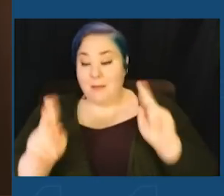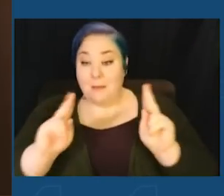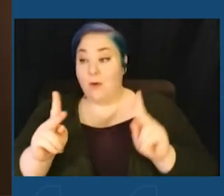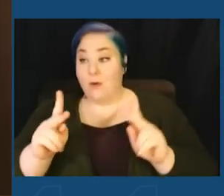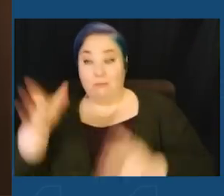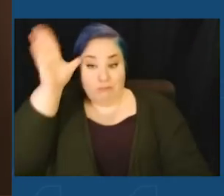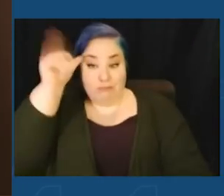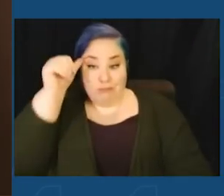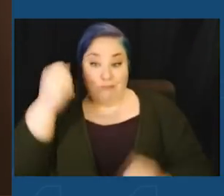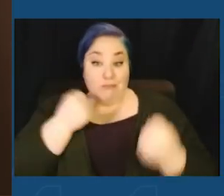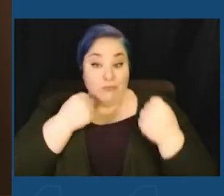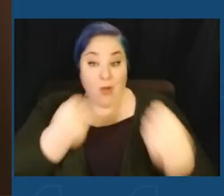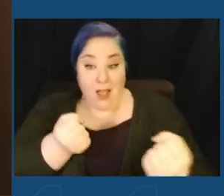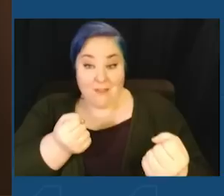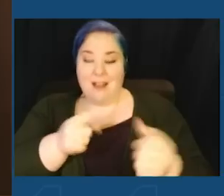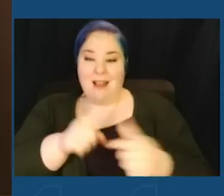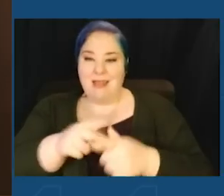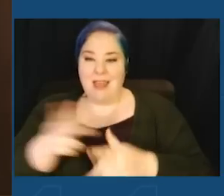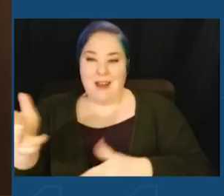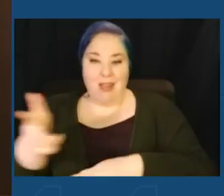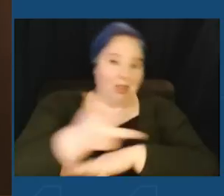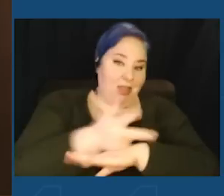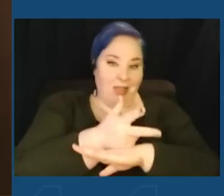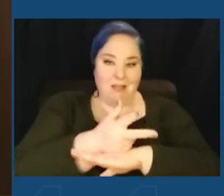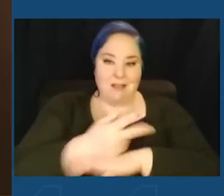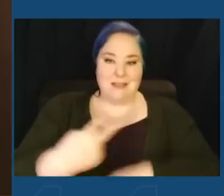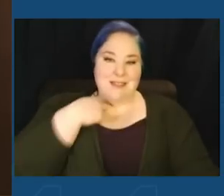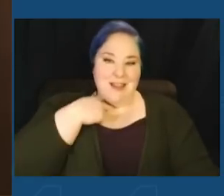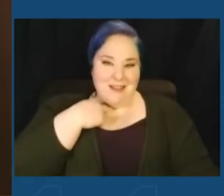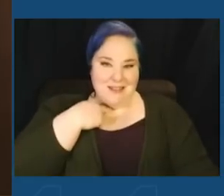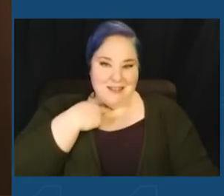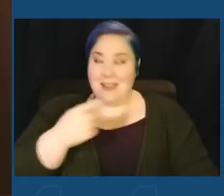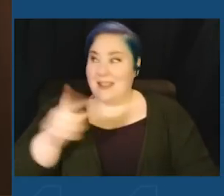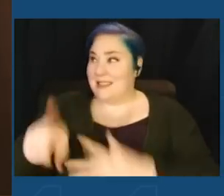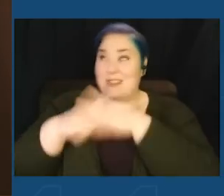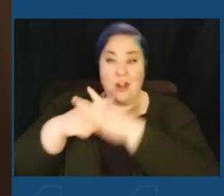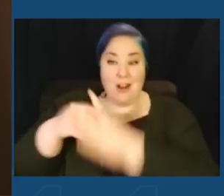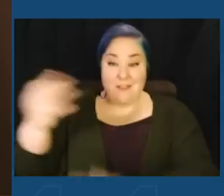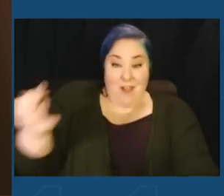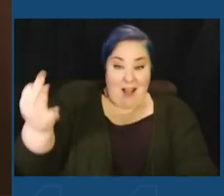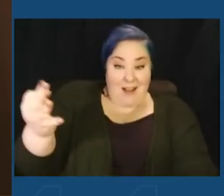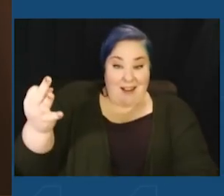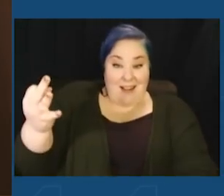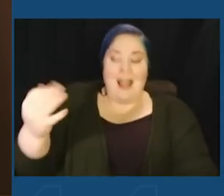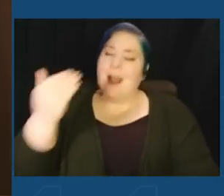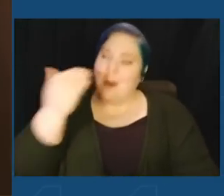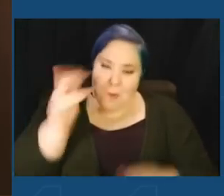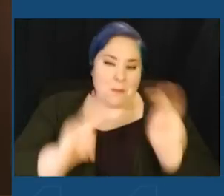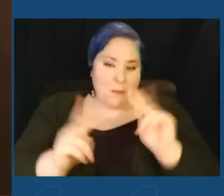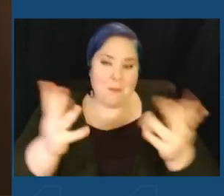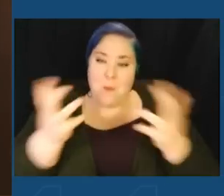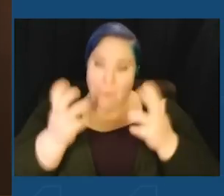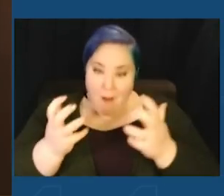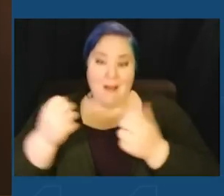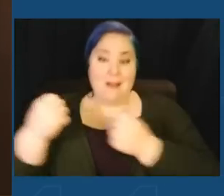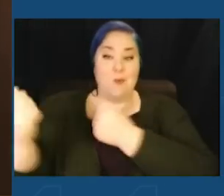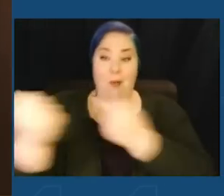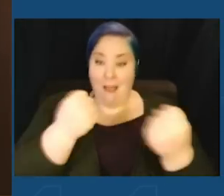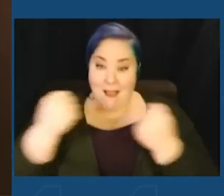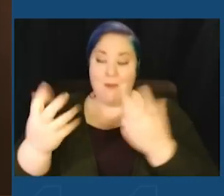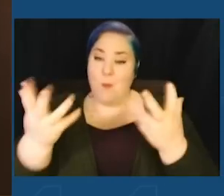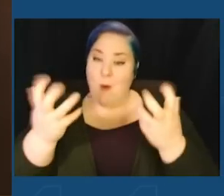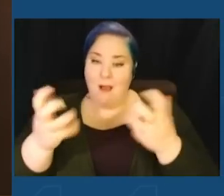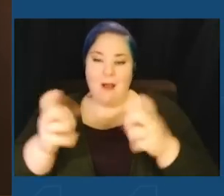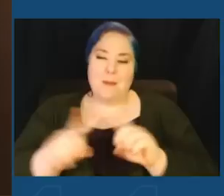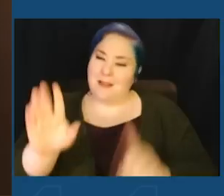getting stuck. Here we are. Storm started on Friday. We know people want to get out, but there are people who are going out, and we don't think